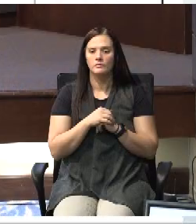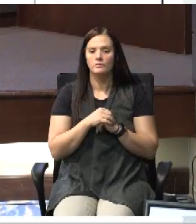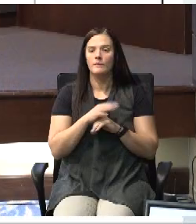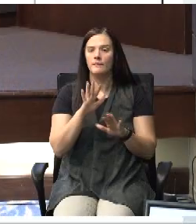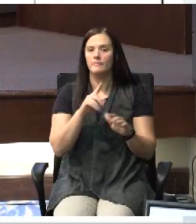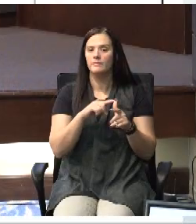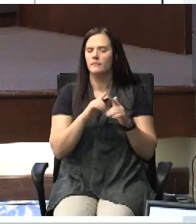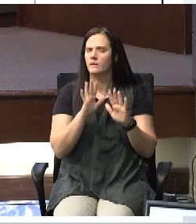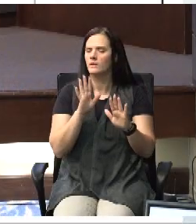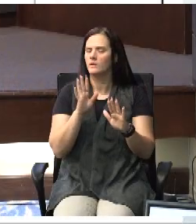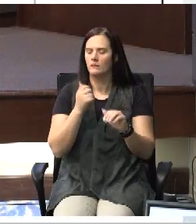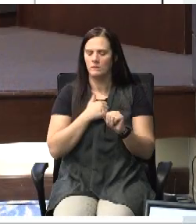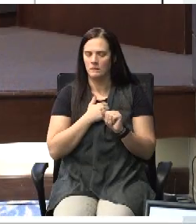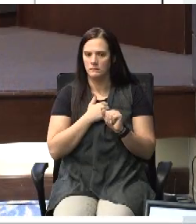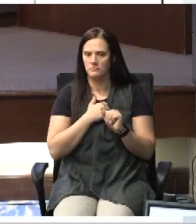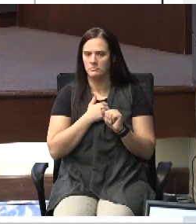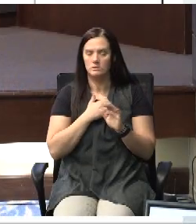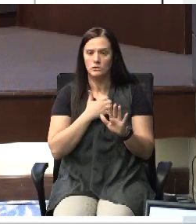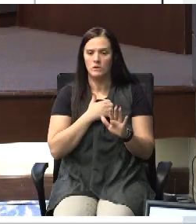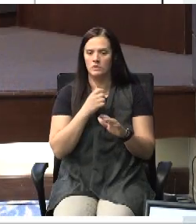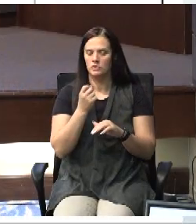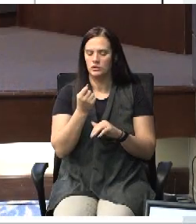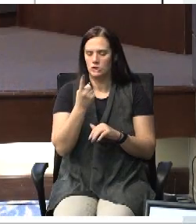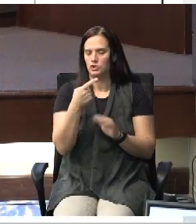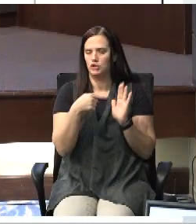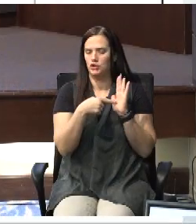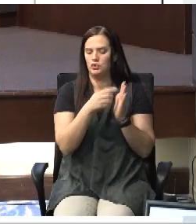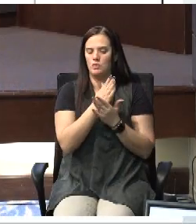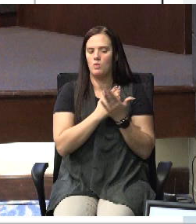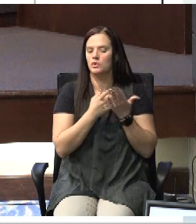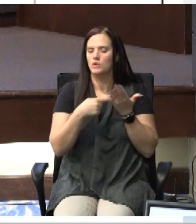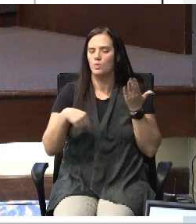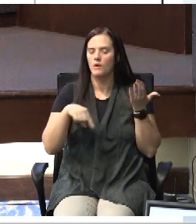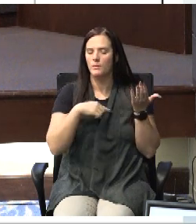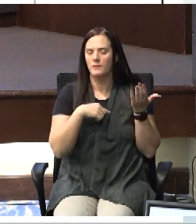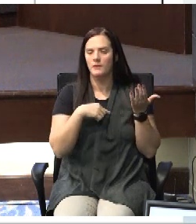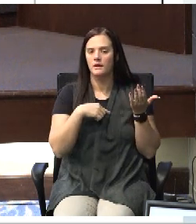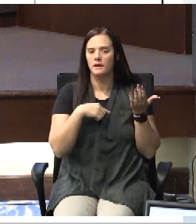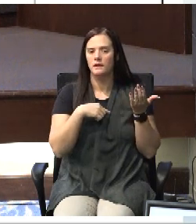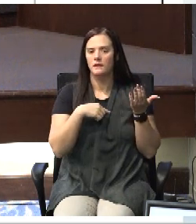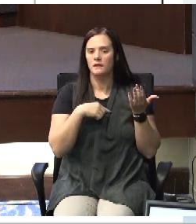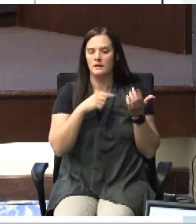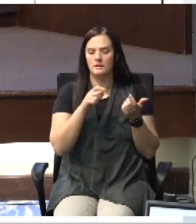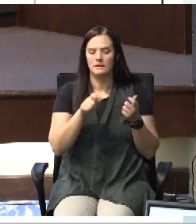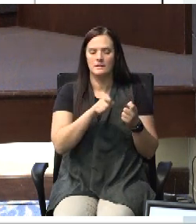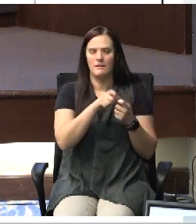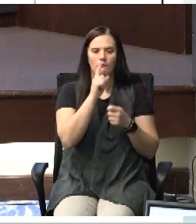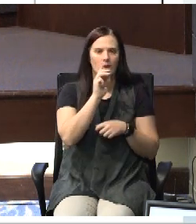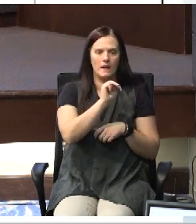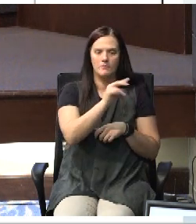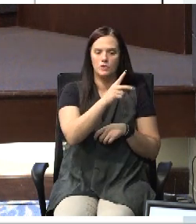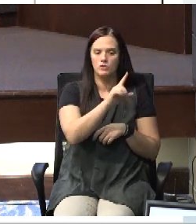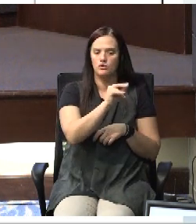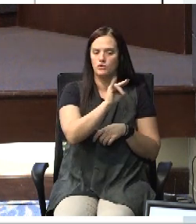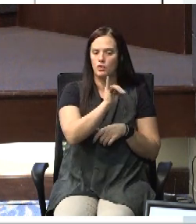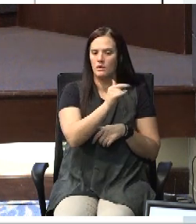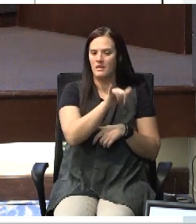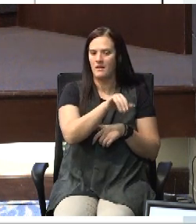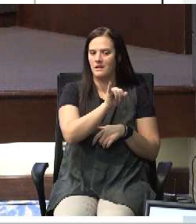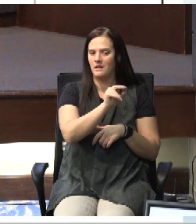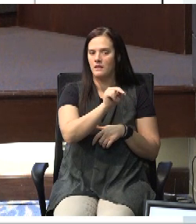And then here's the... I'm sorry, go ahead. I'm sorry, this shows the portion that will be designated for M2 zoning, the industrial